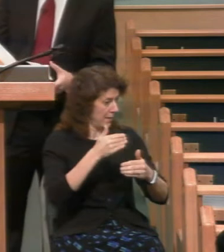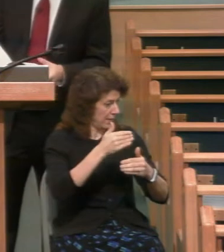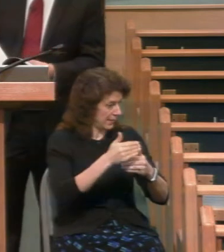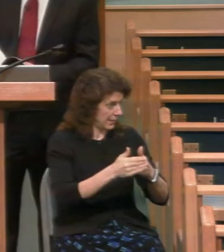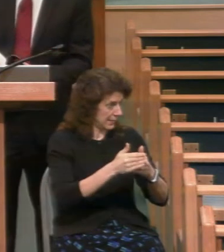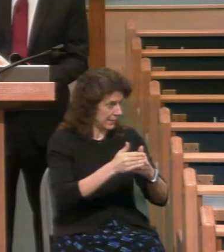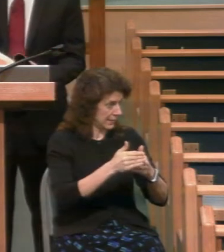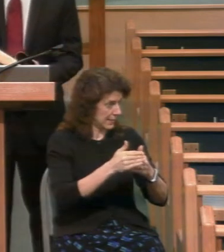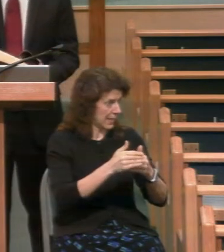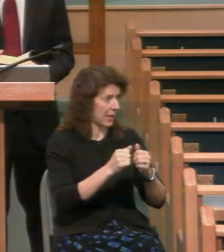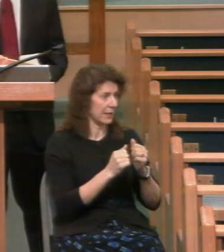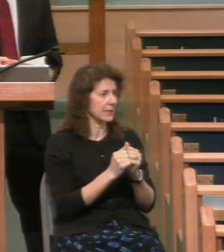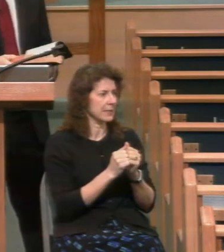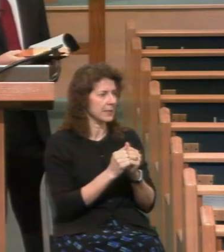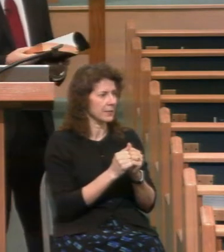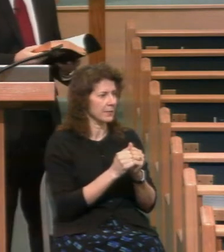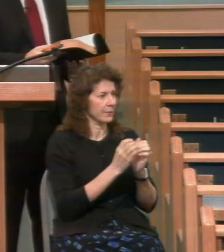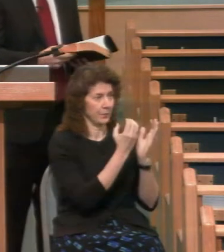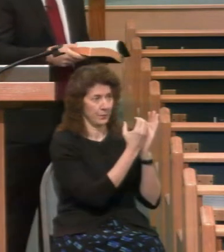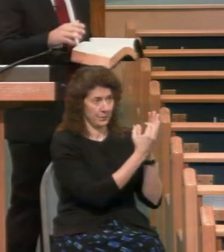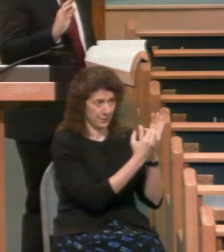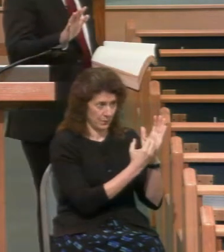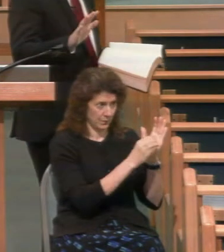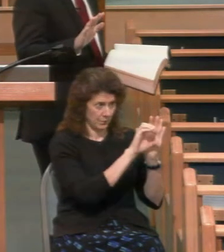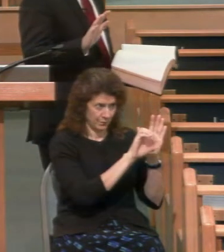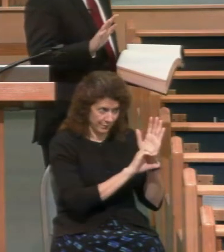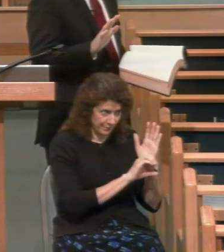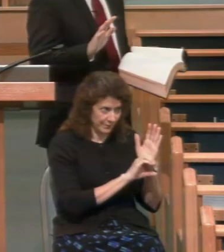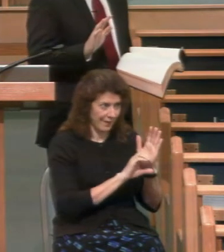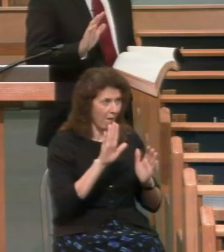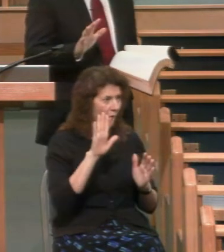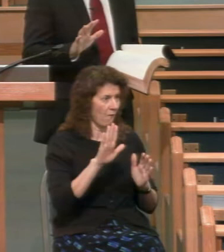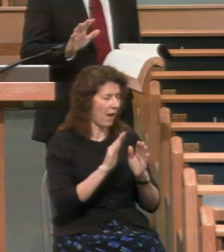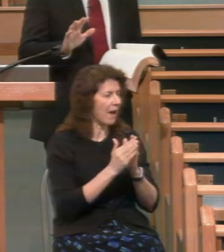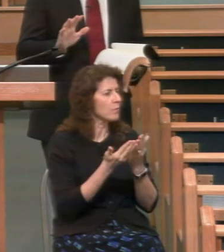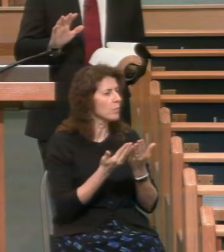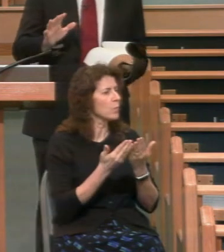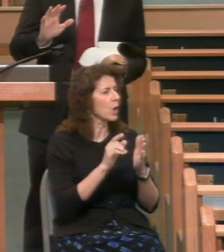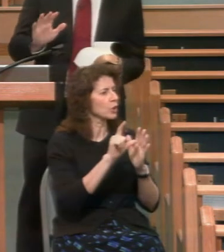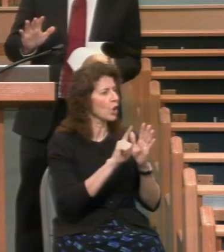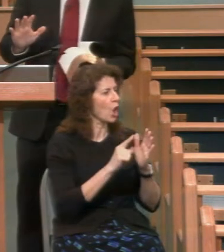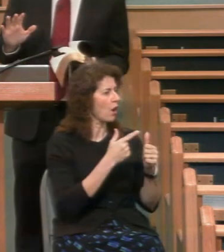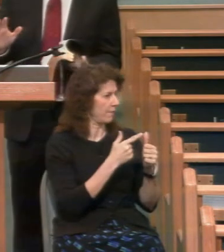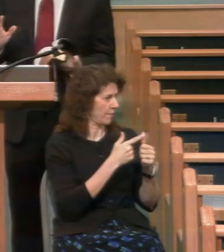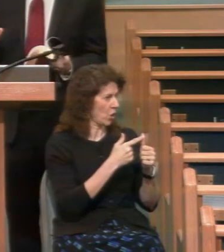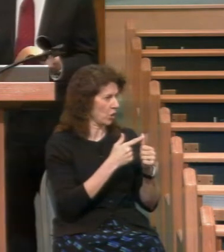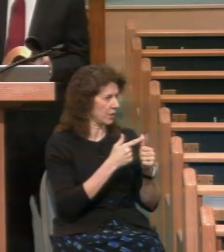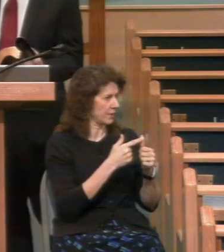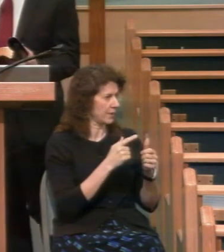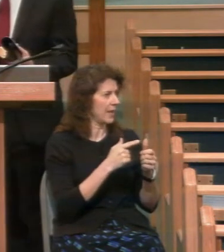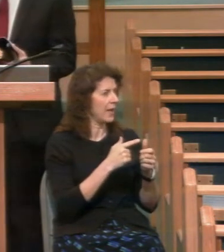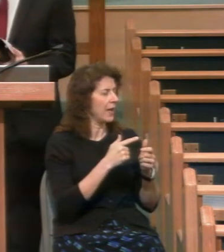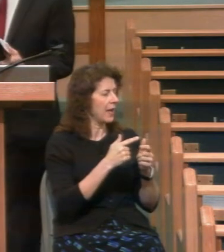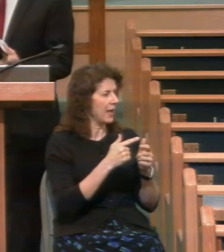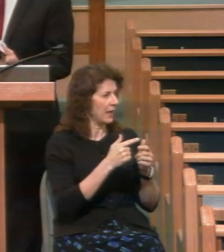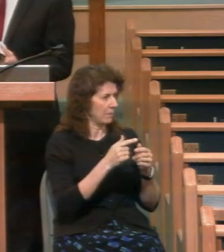Scripture in our table of contents. So we have 5 books of law and history, but the books of law, books of